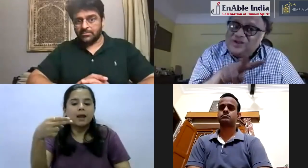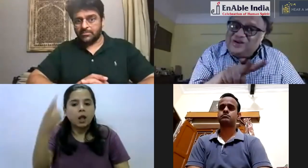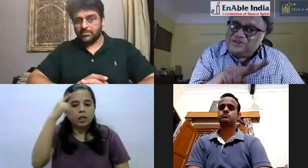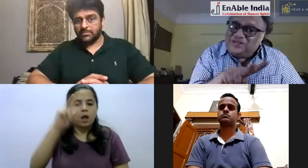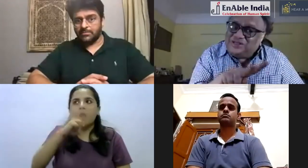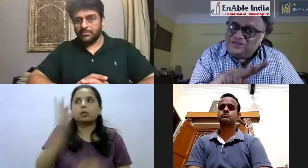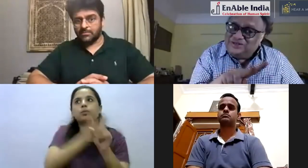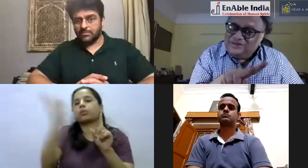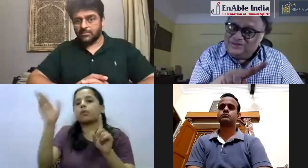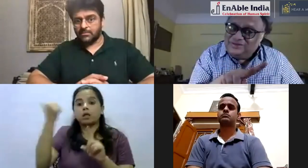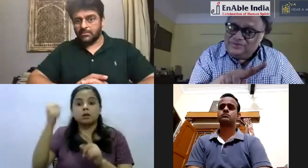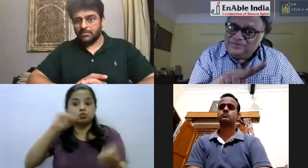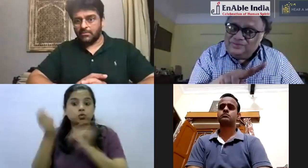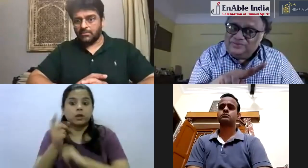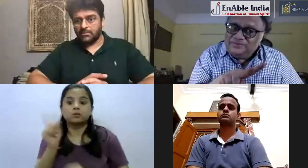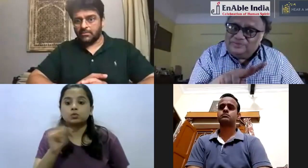You cannot change.